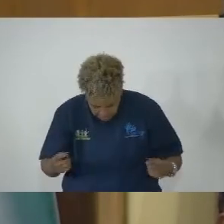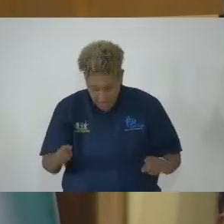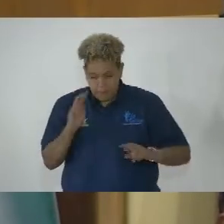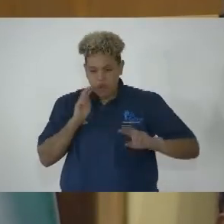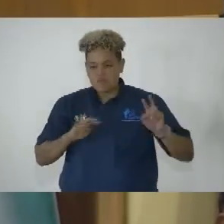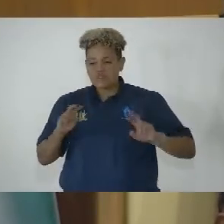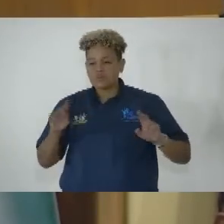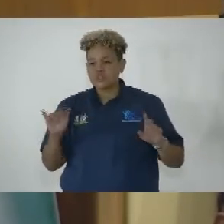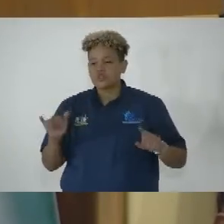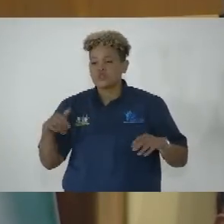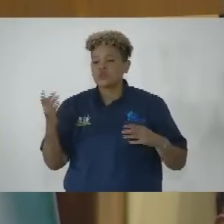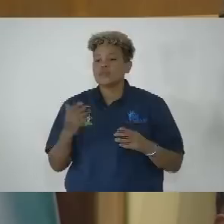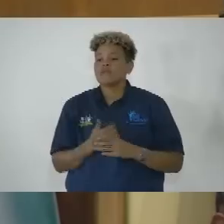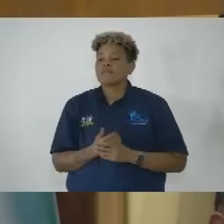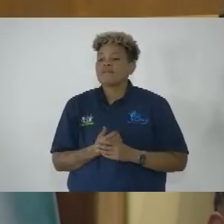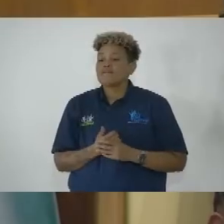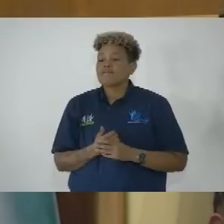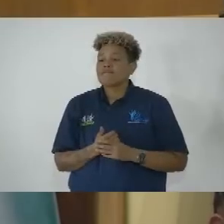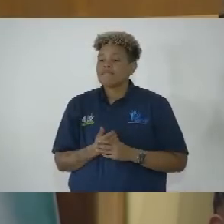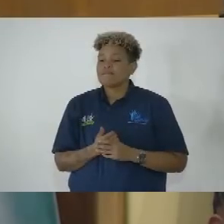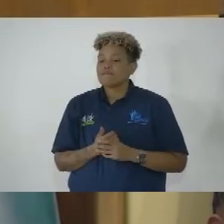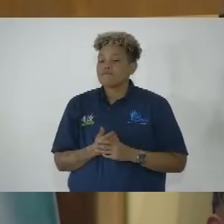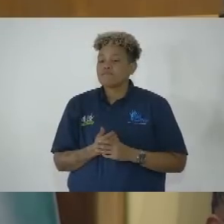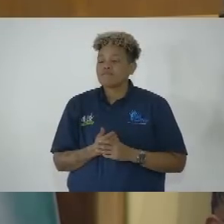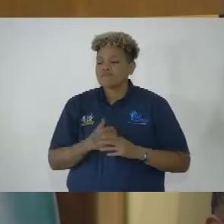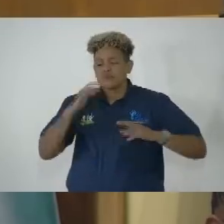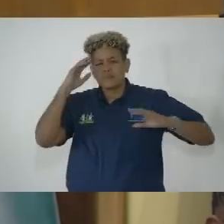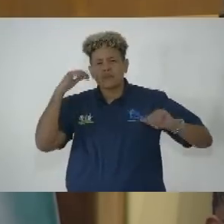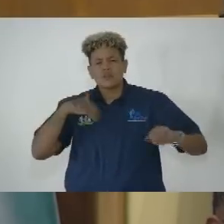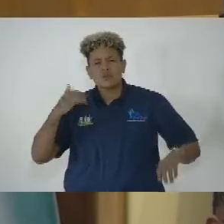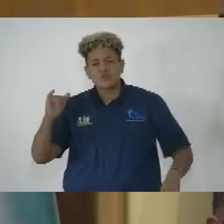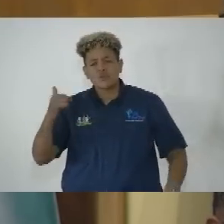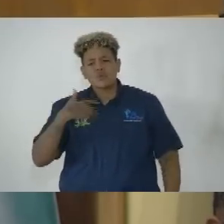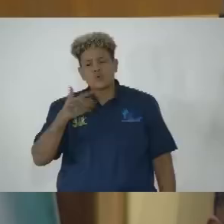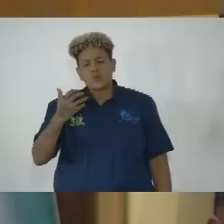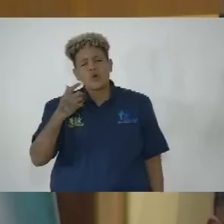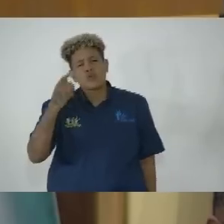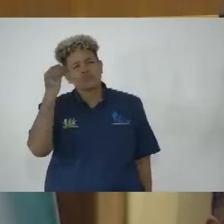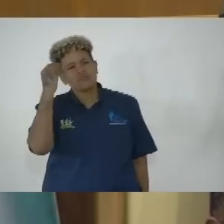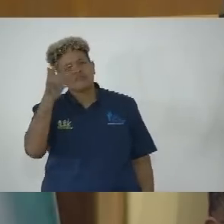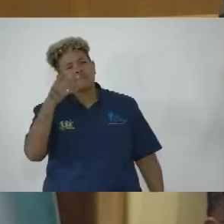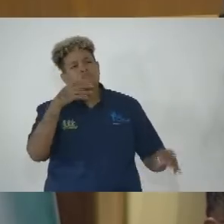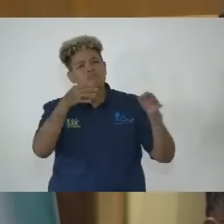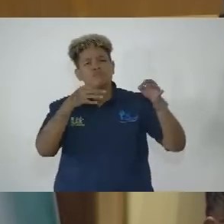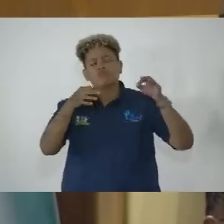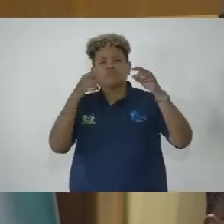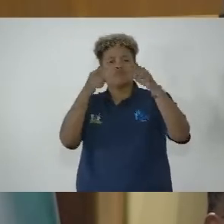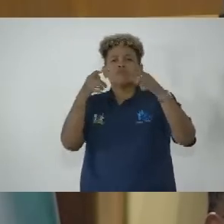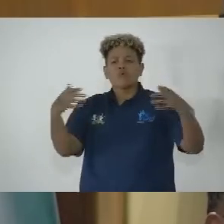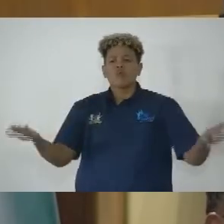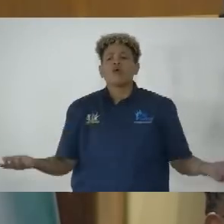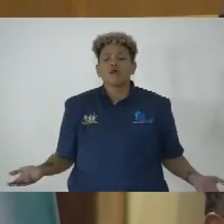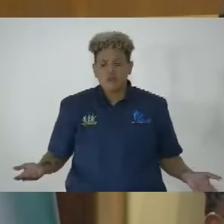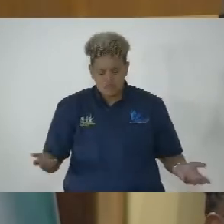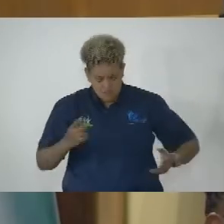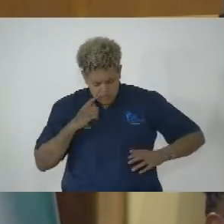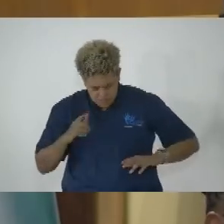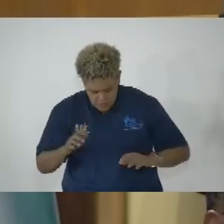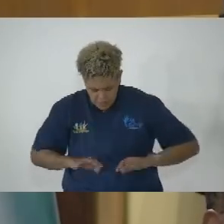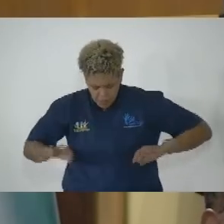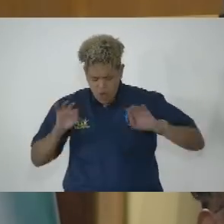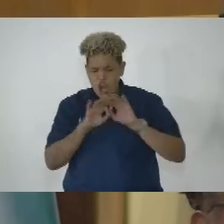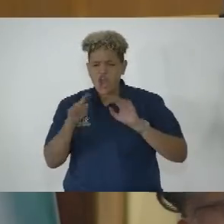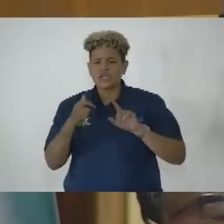observations as well. Mr. President, I also want to point out the absolute